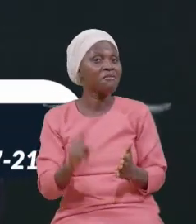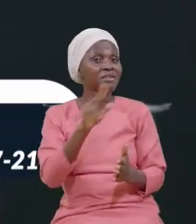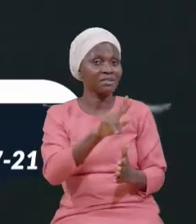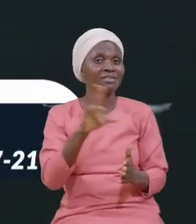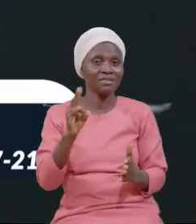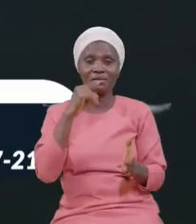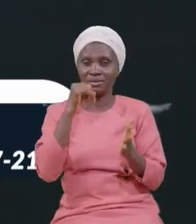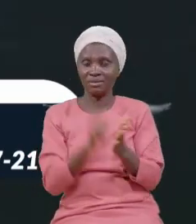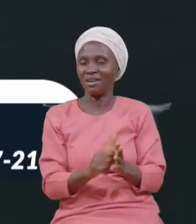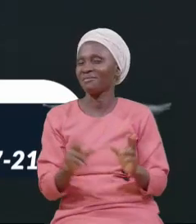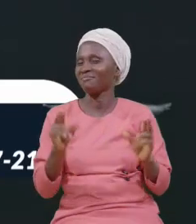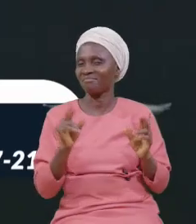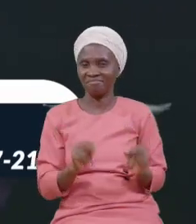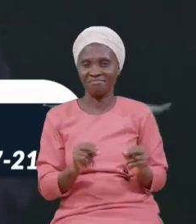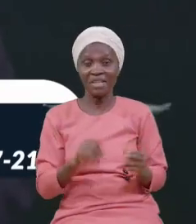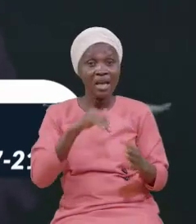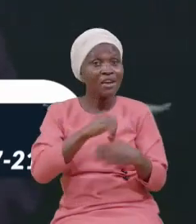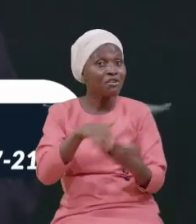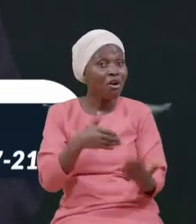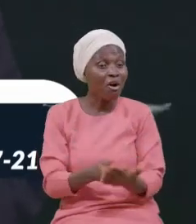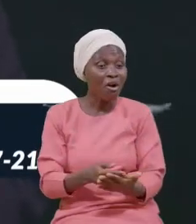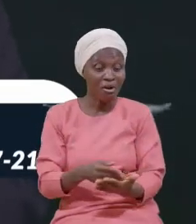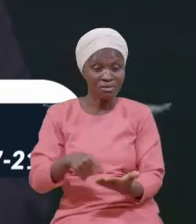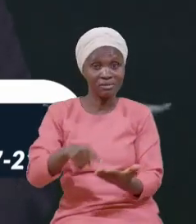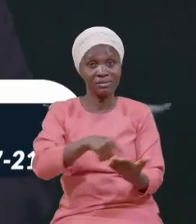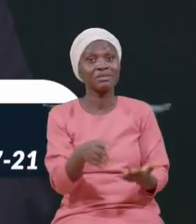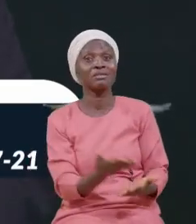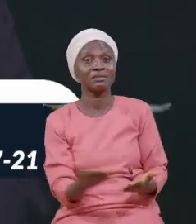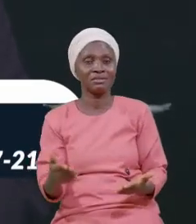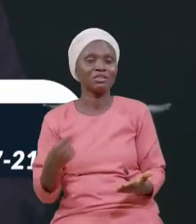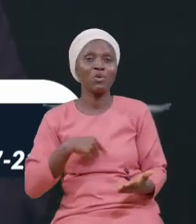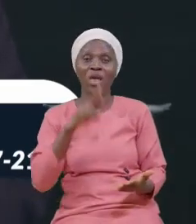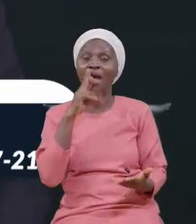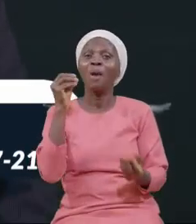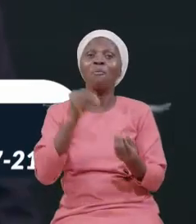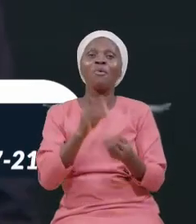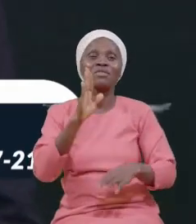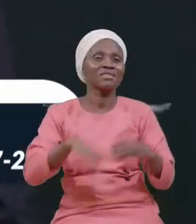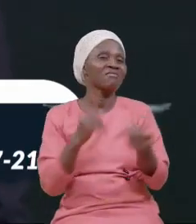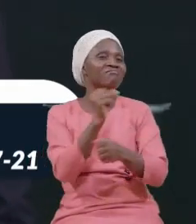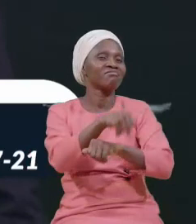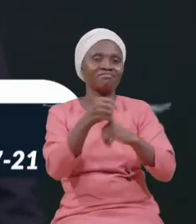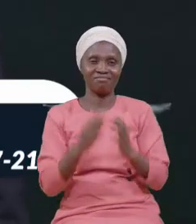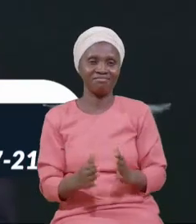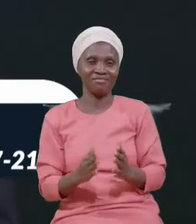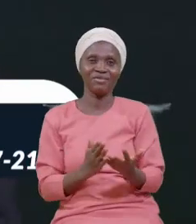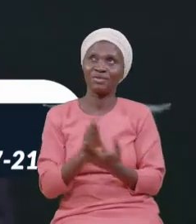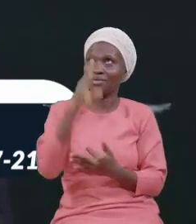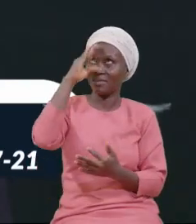are more than conquerors through him that loved